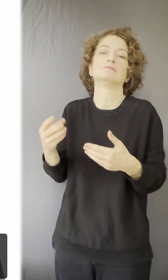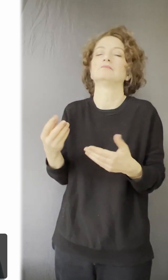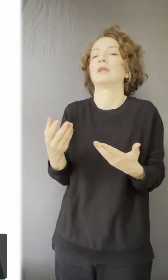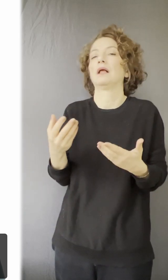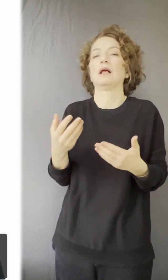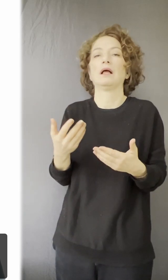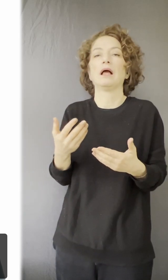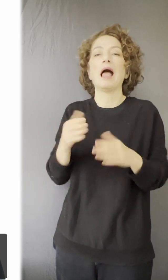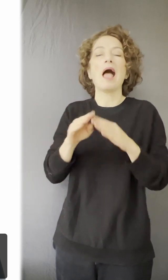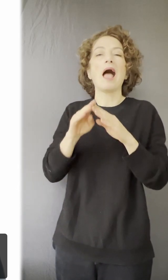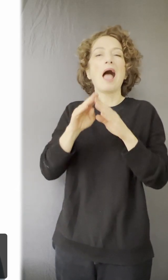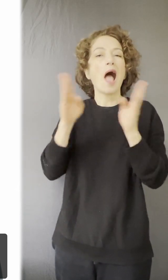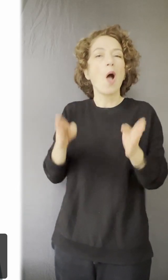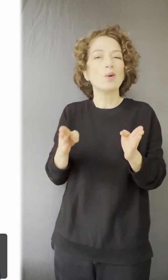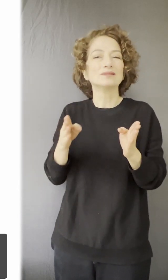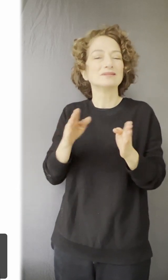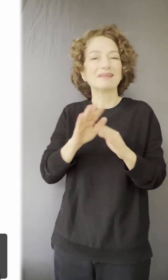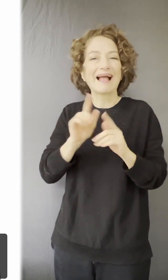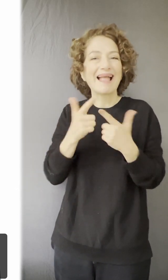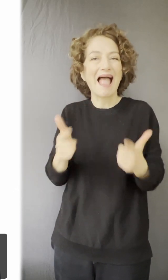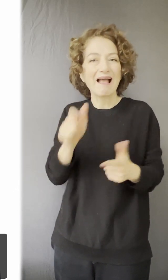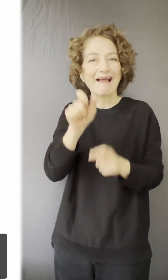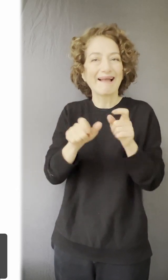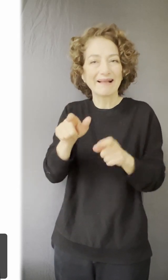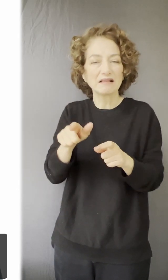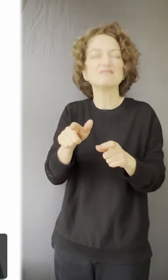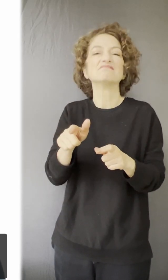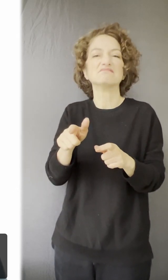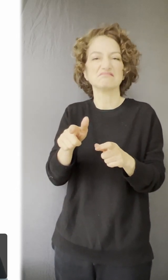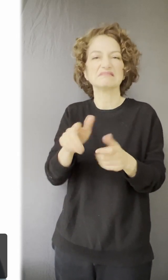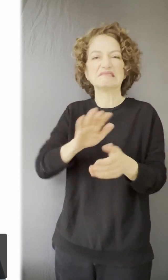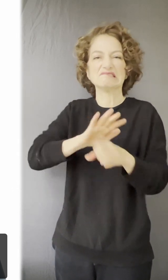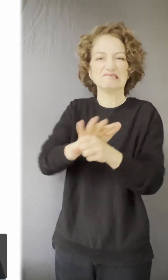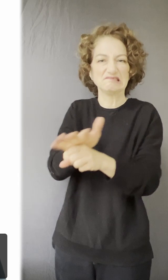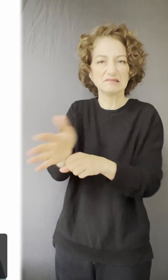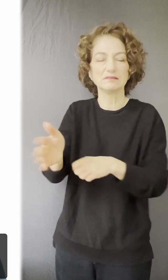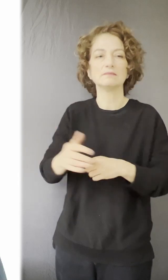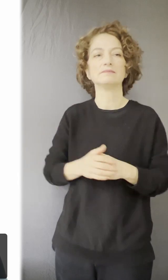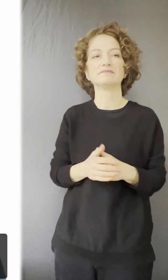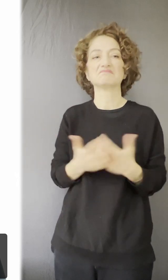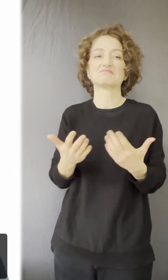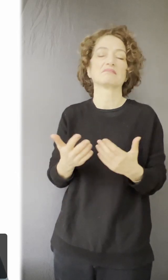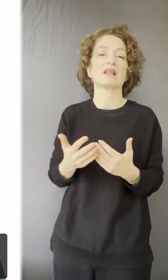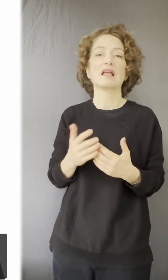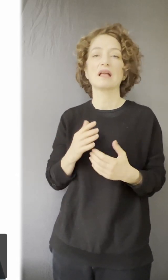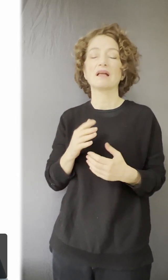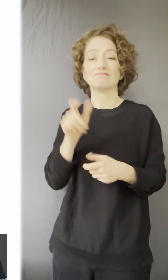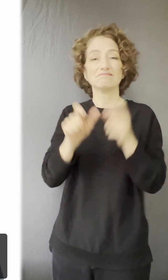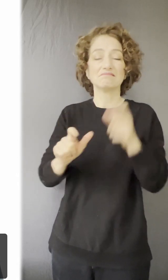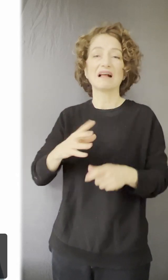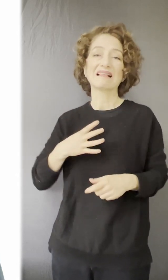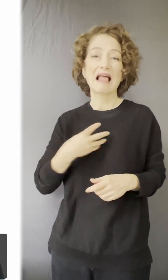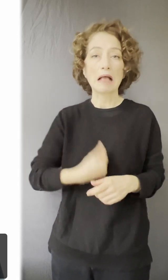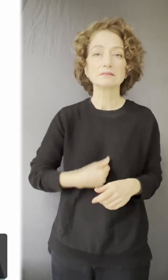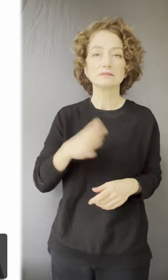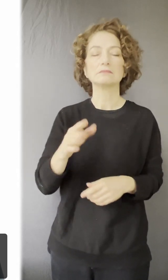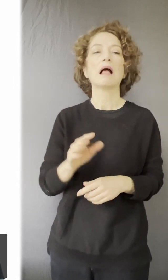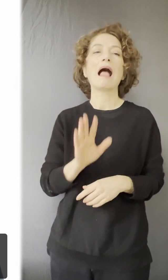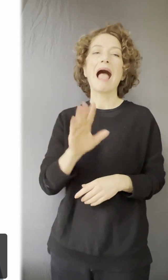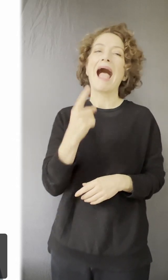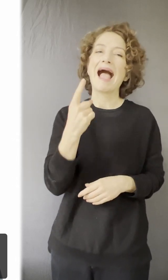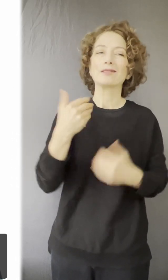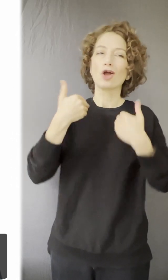of these acts. They include harassment of houseless people, denying trans people